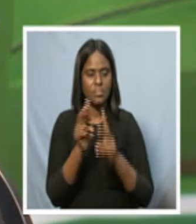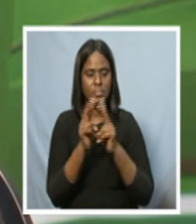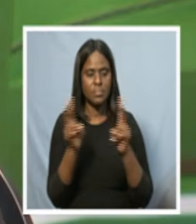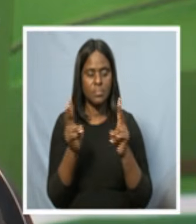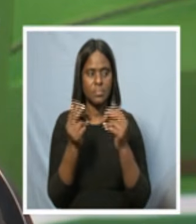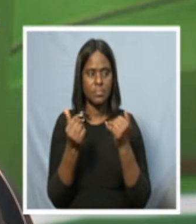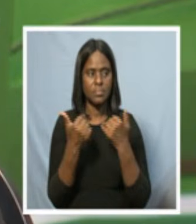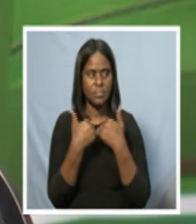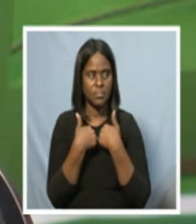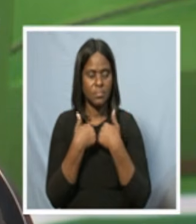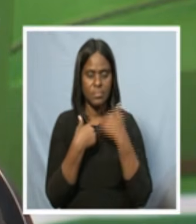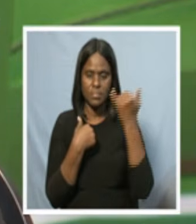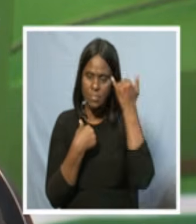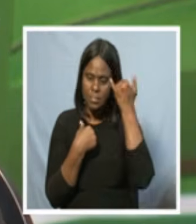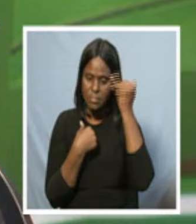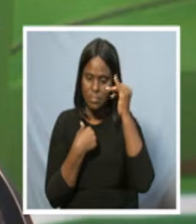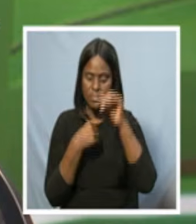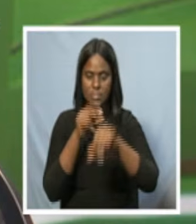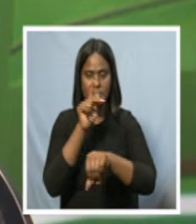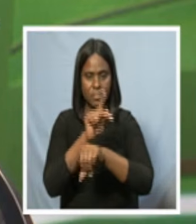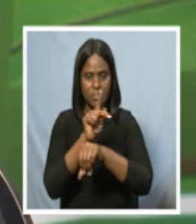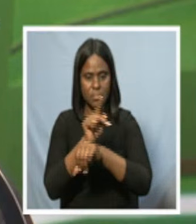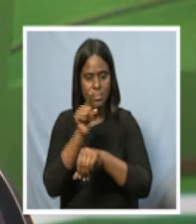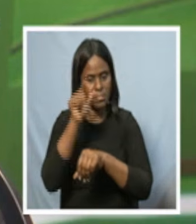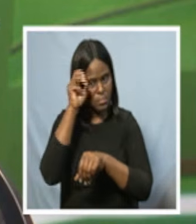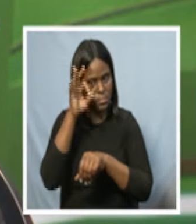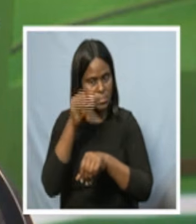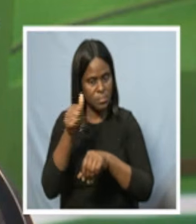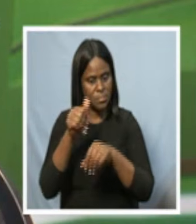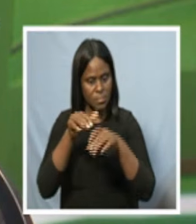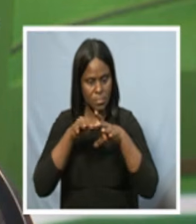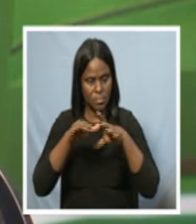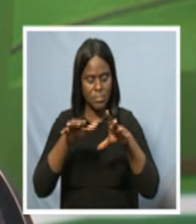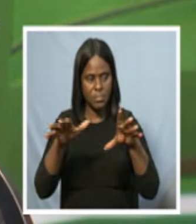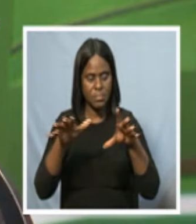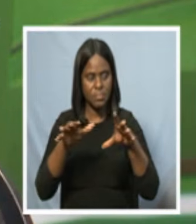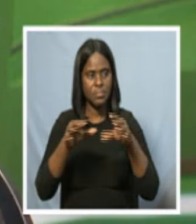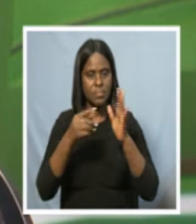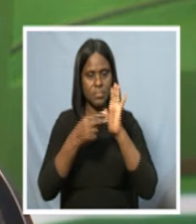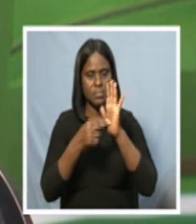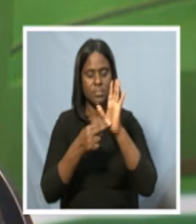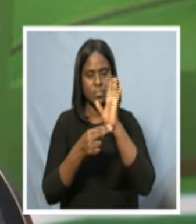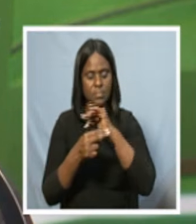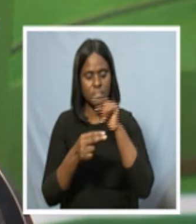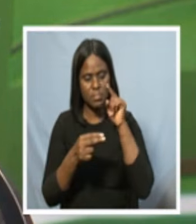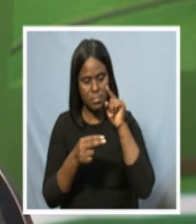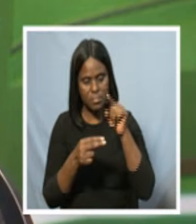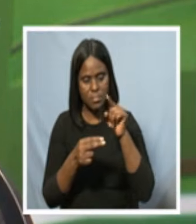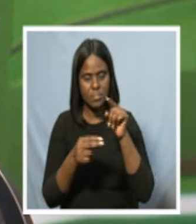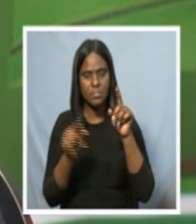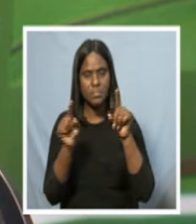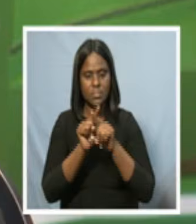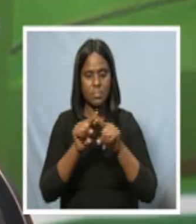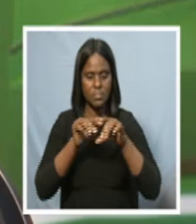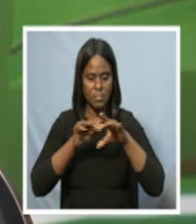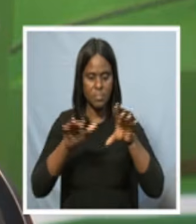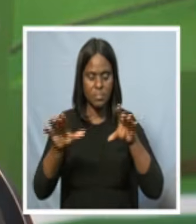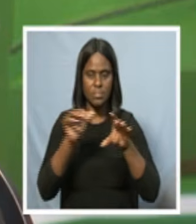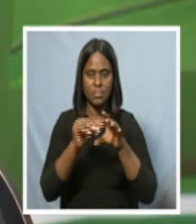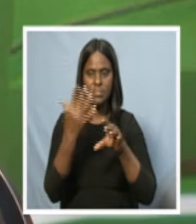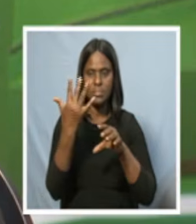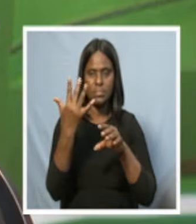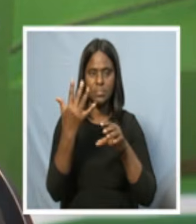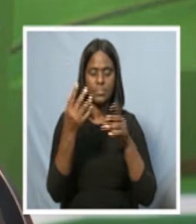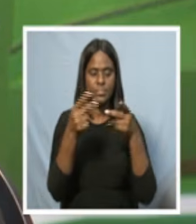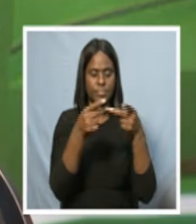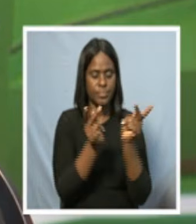scheme initiative project that the ministry is rolling out. He did indicate that this is being rolled out in 5